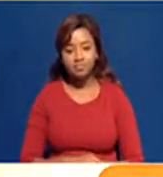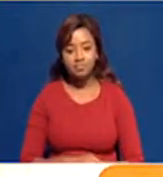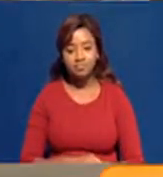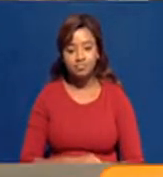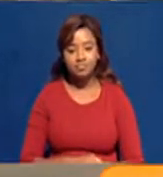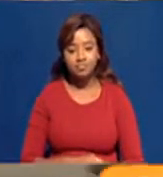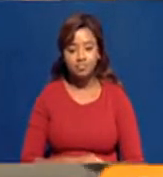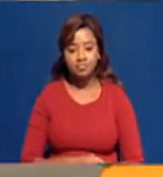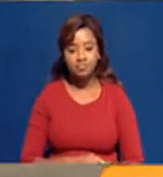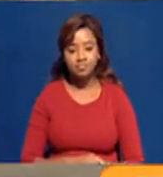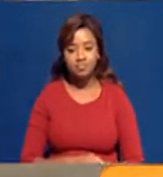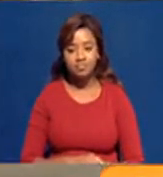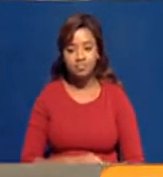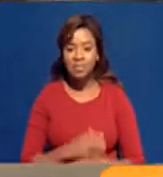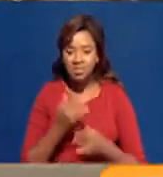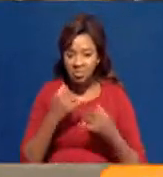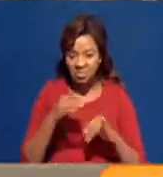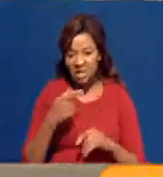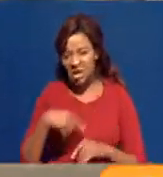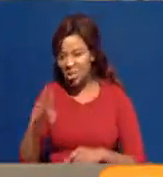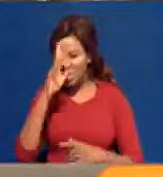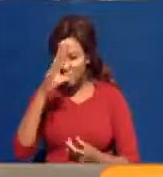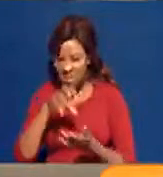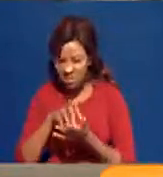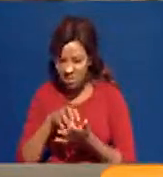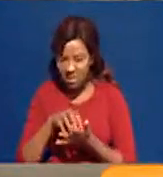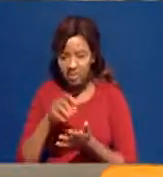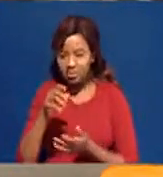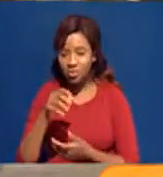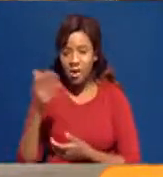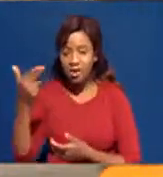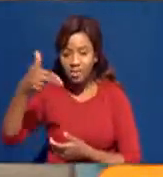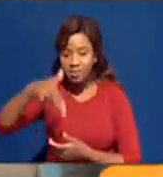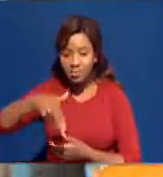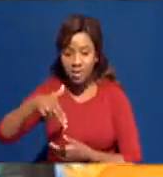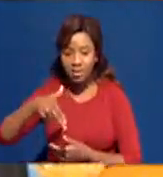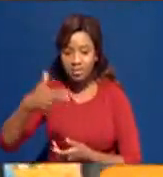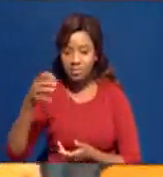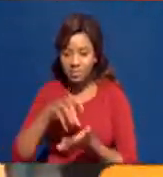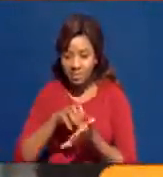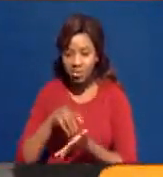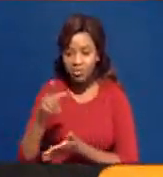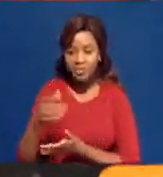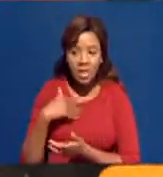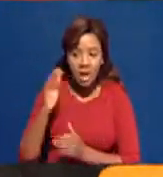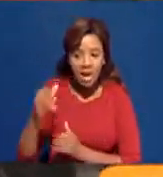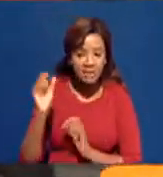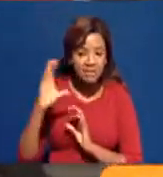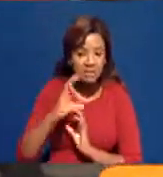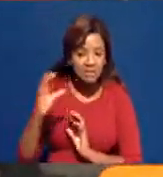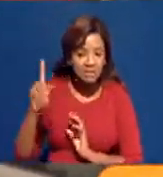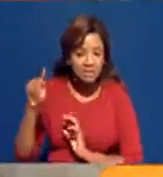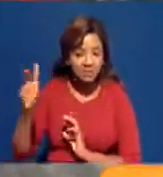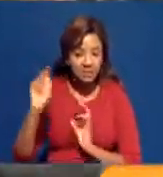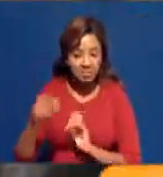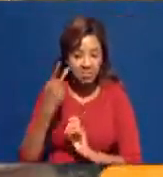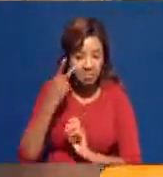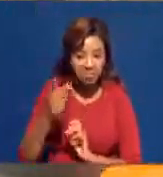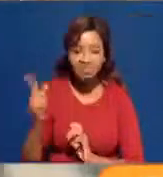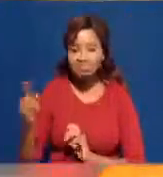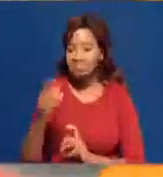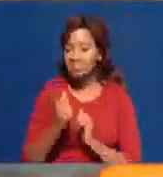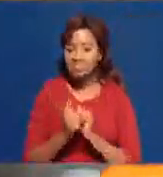to review CCTV footage at Total Petrol Station Kiserian were futile, as the person in